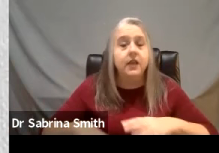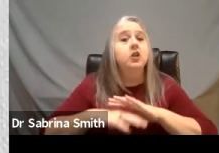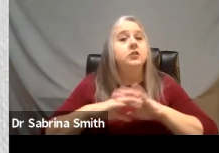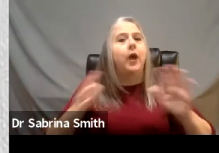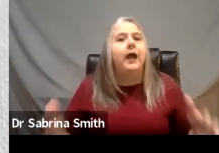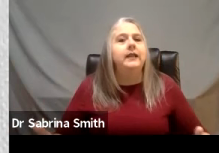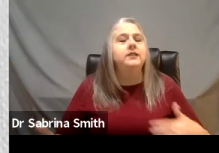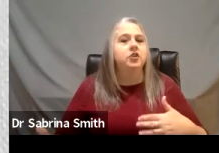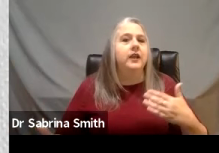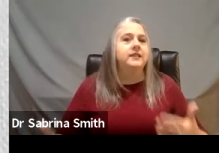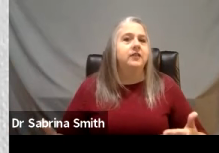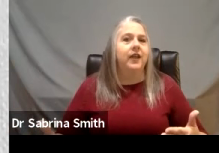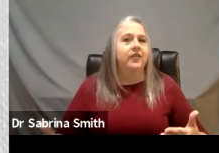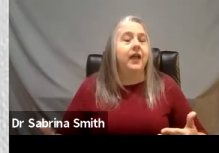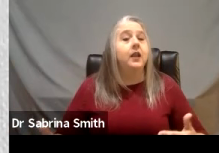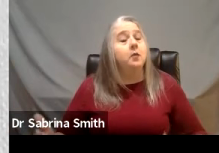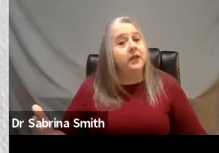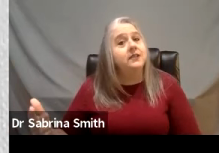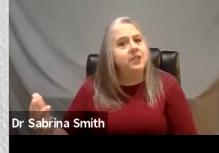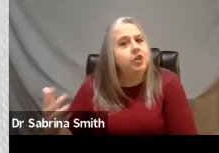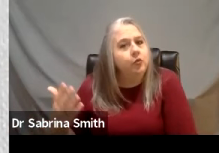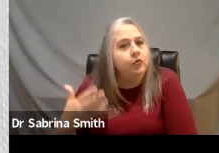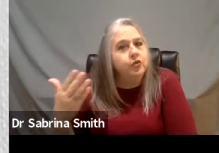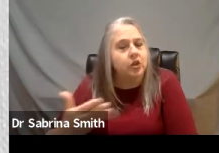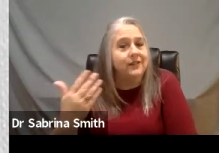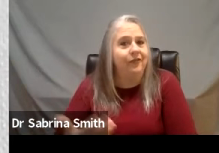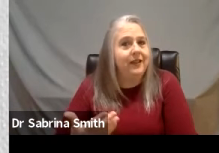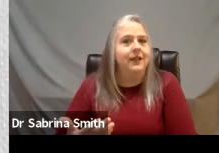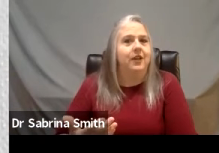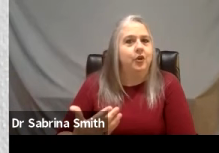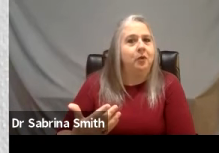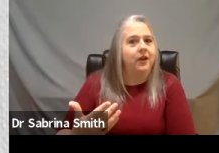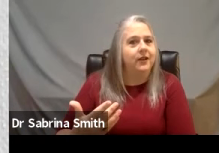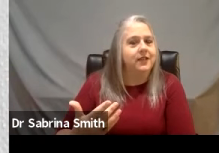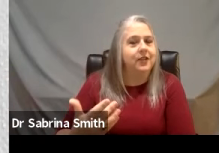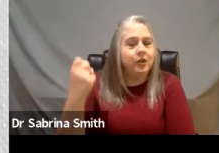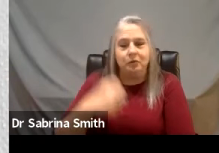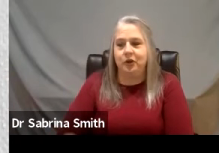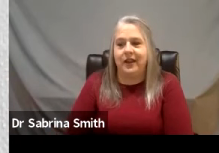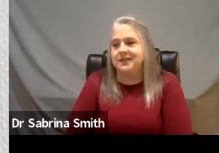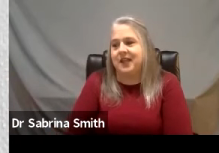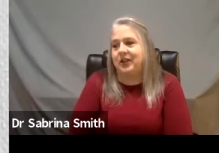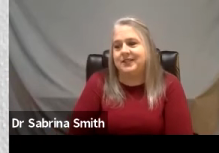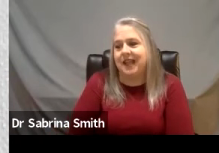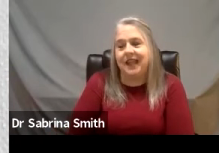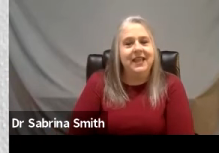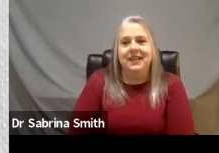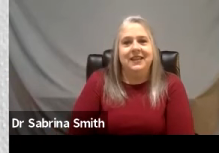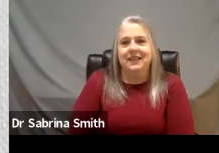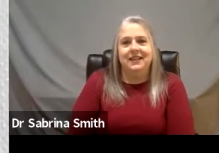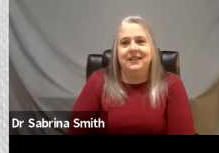gaze. So I need to start identifying that, because then you start to feel it in your product, and you can put your hands down and